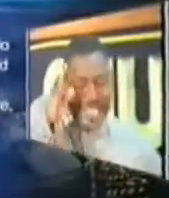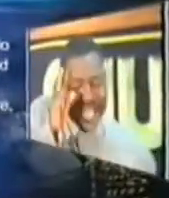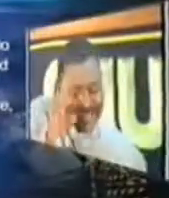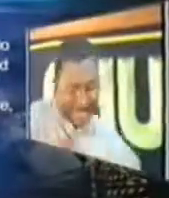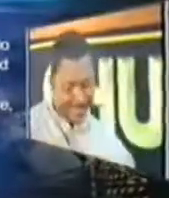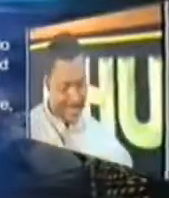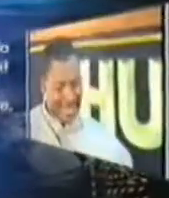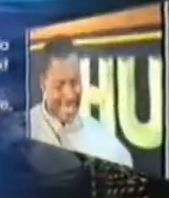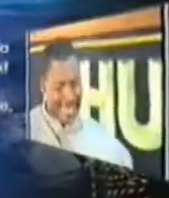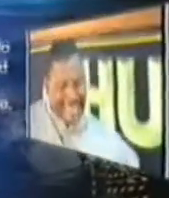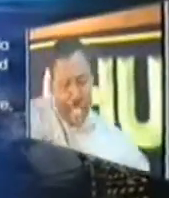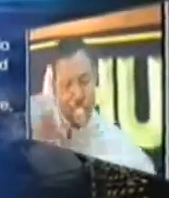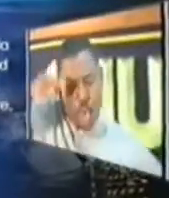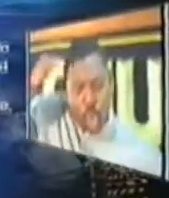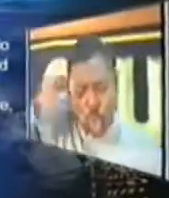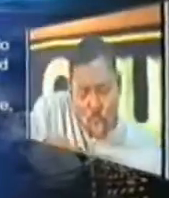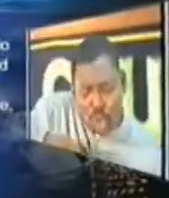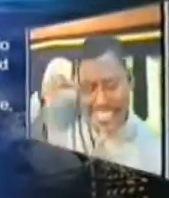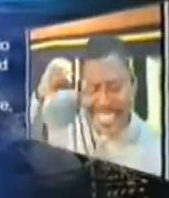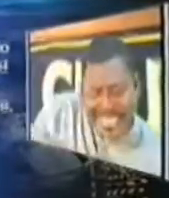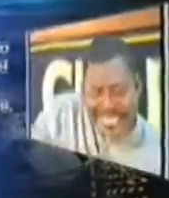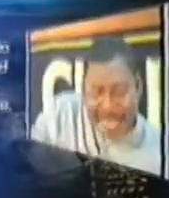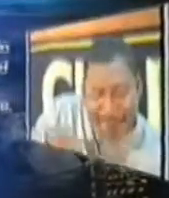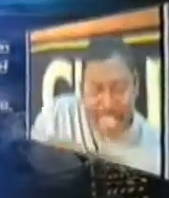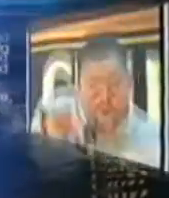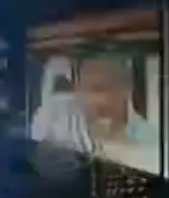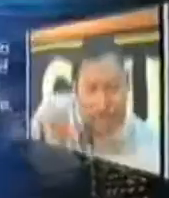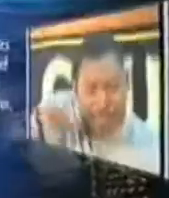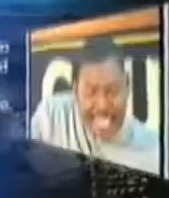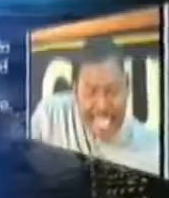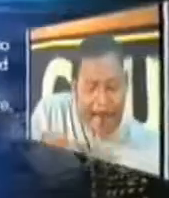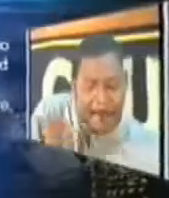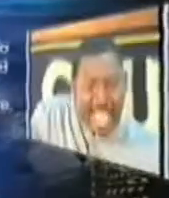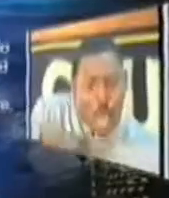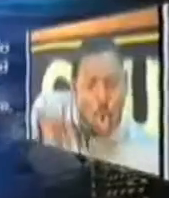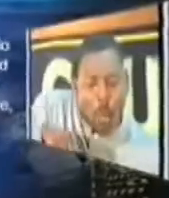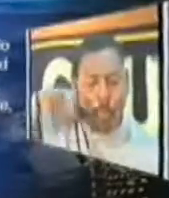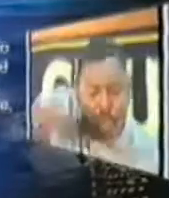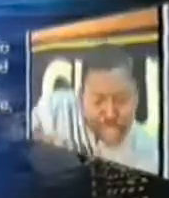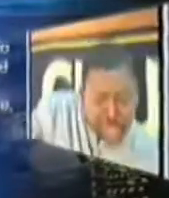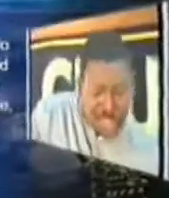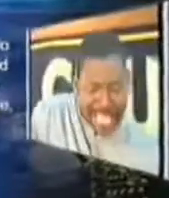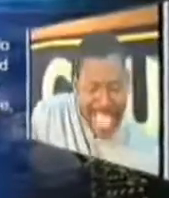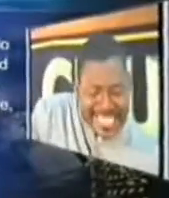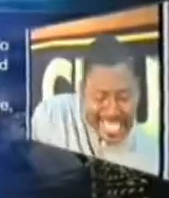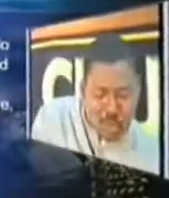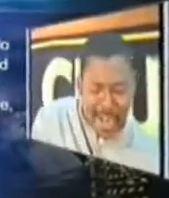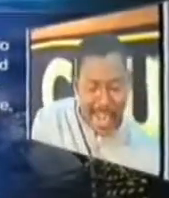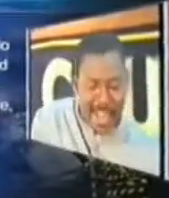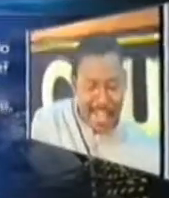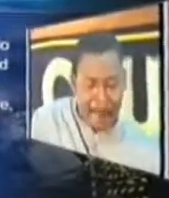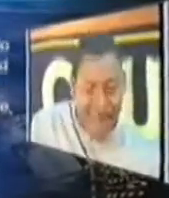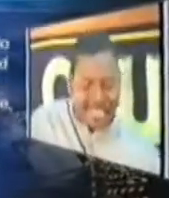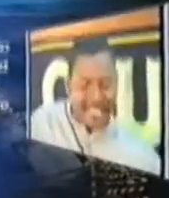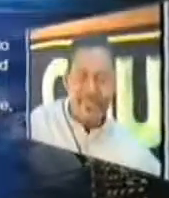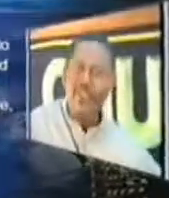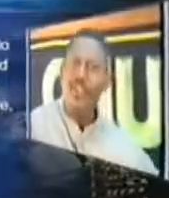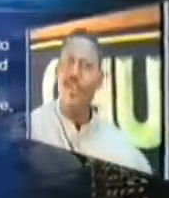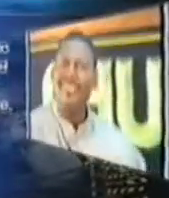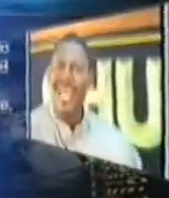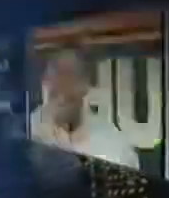do nothing. That your good deed might not be by compulsion, as it were,